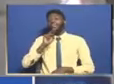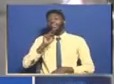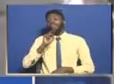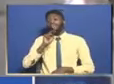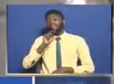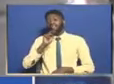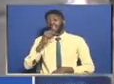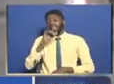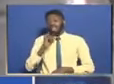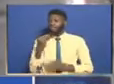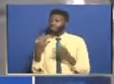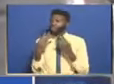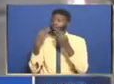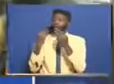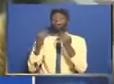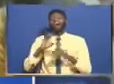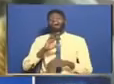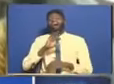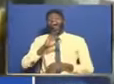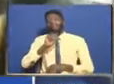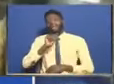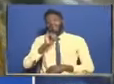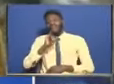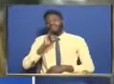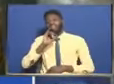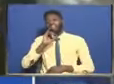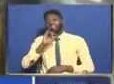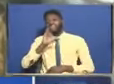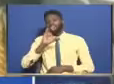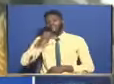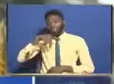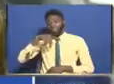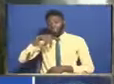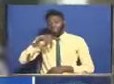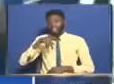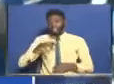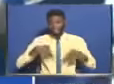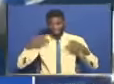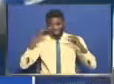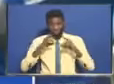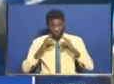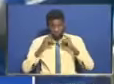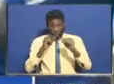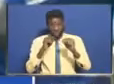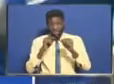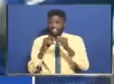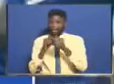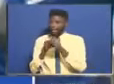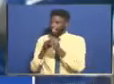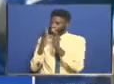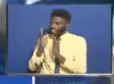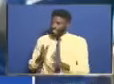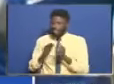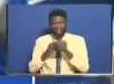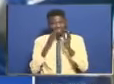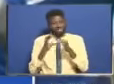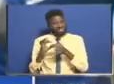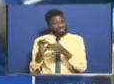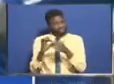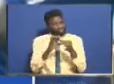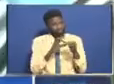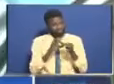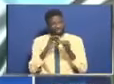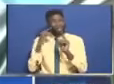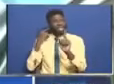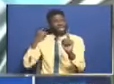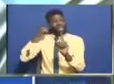Independent Pentecostal Church of Africa Kitengela, cited lack of unity of purpose among leaders, which he says is threatening the possibility of